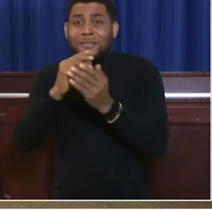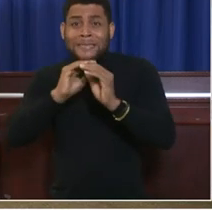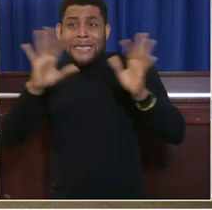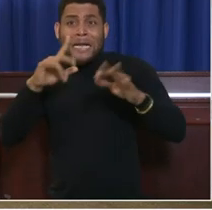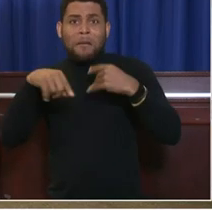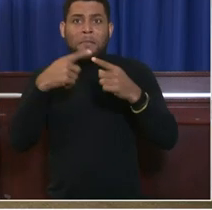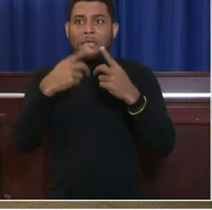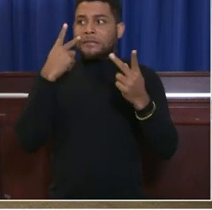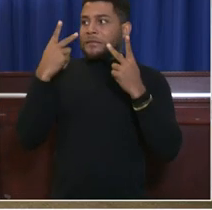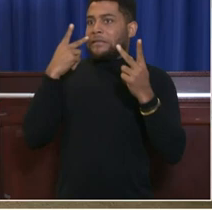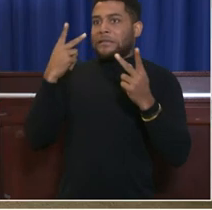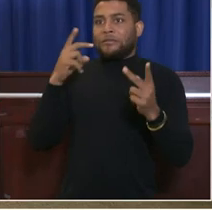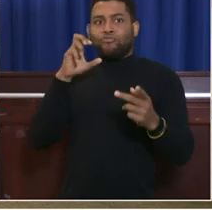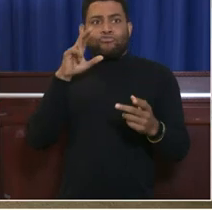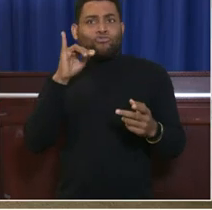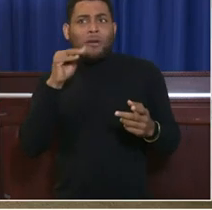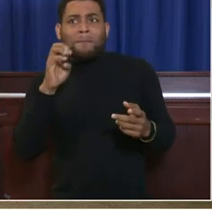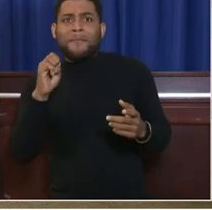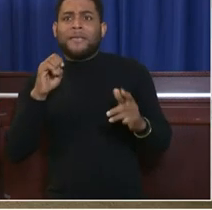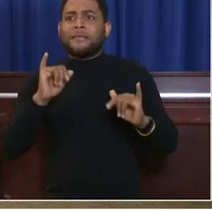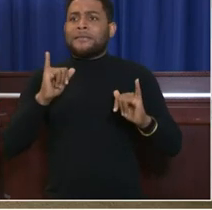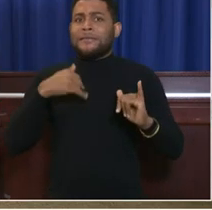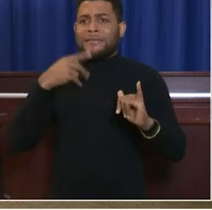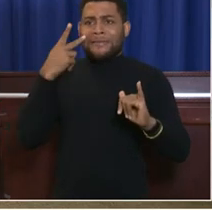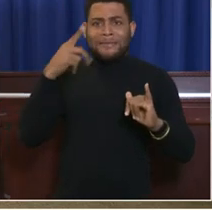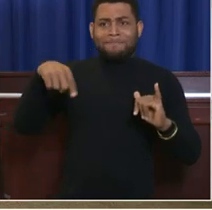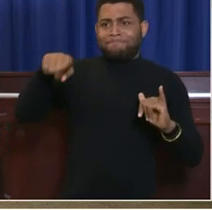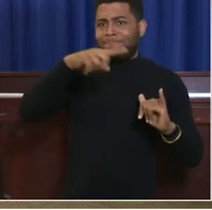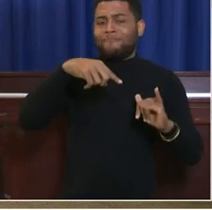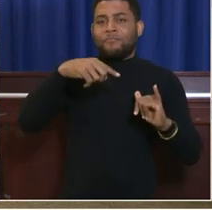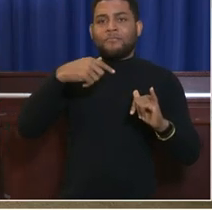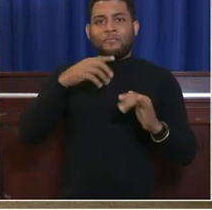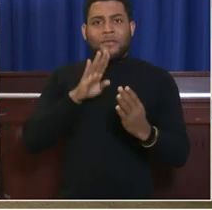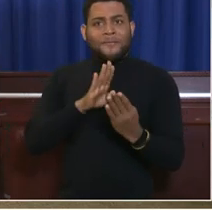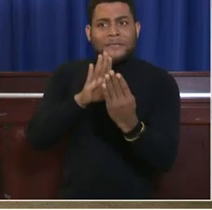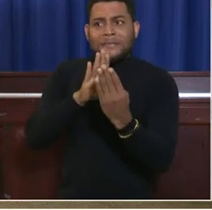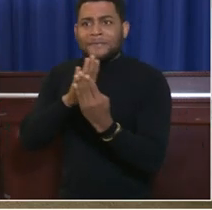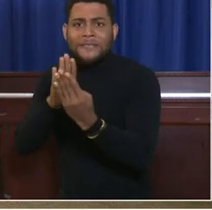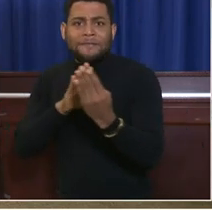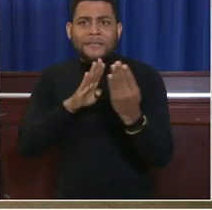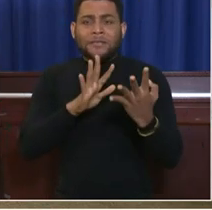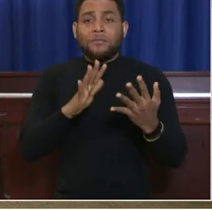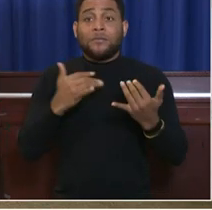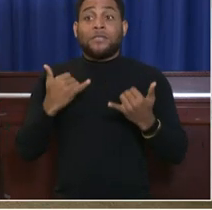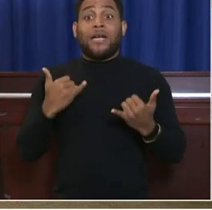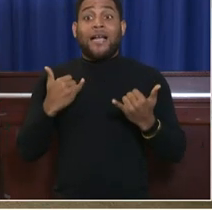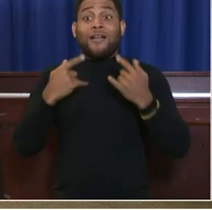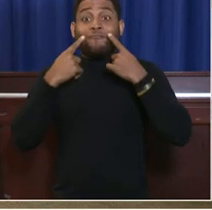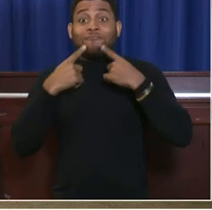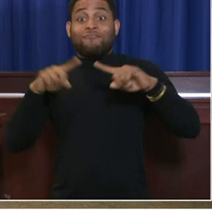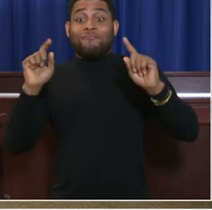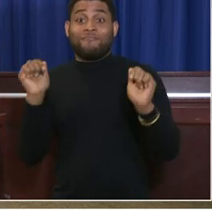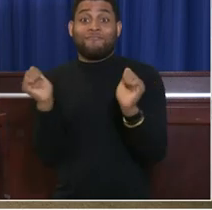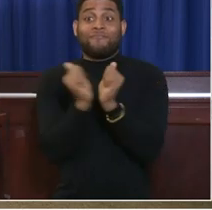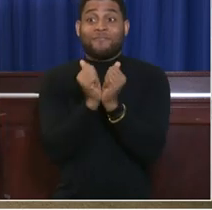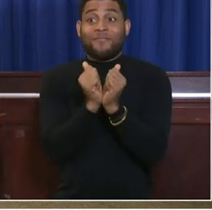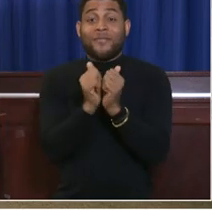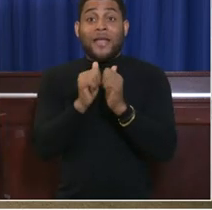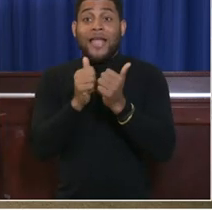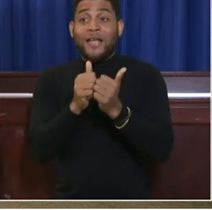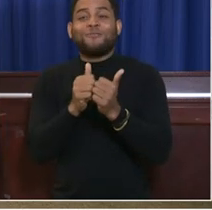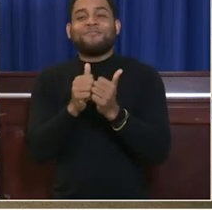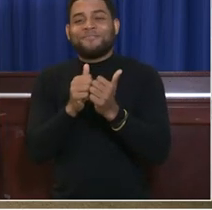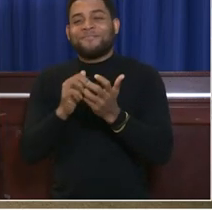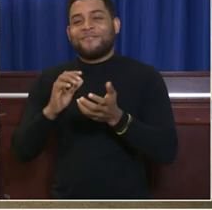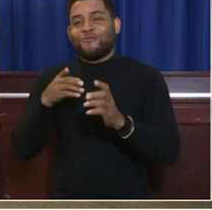capital. And we wouldn't be standing here today to announce these arrests without these vital relationships. As part